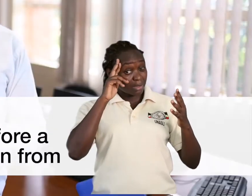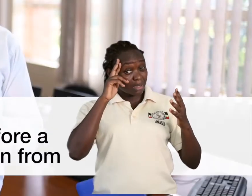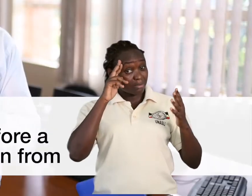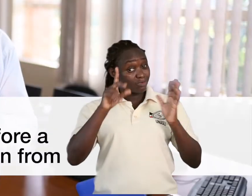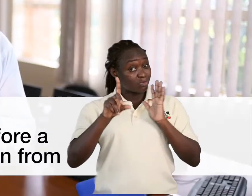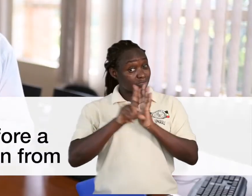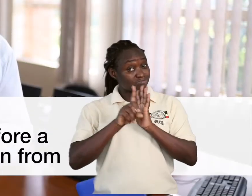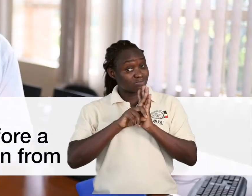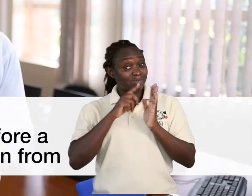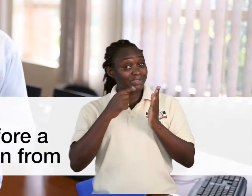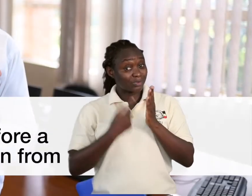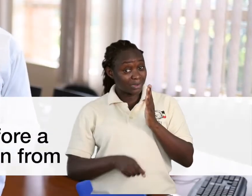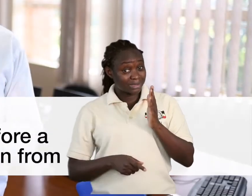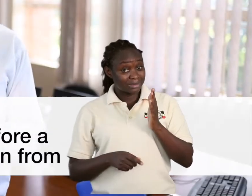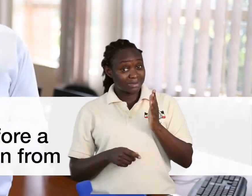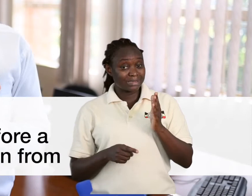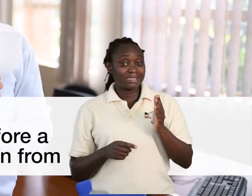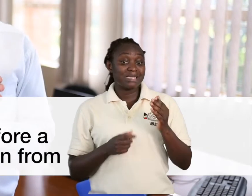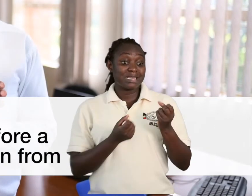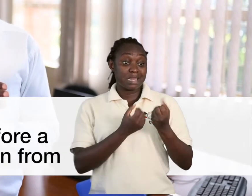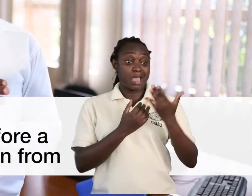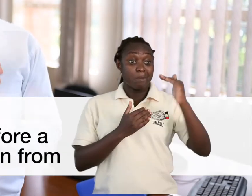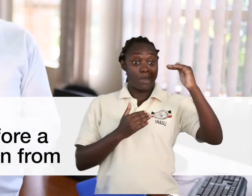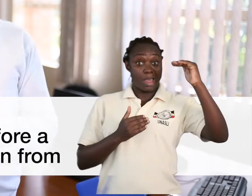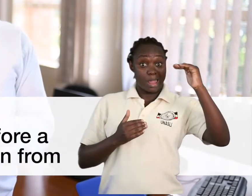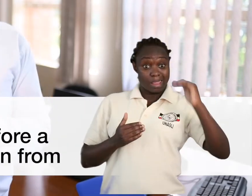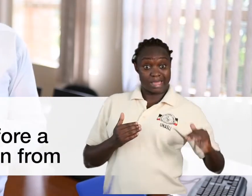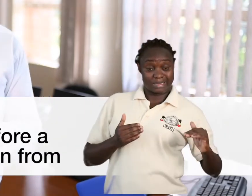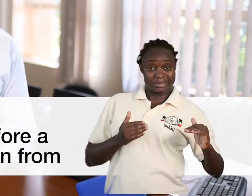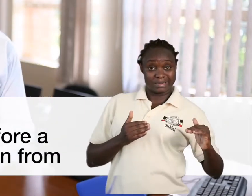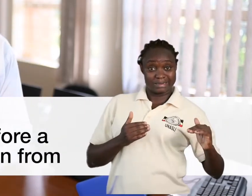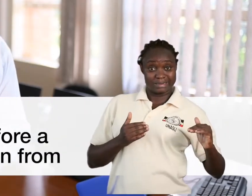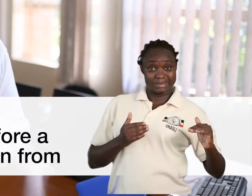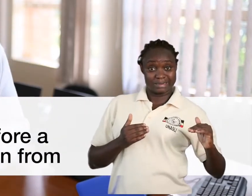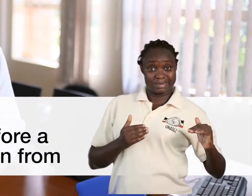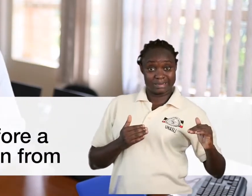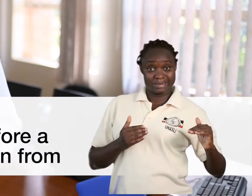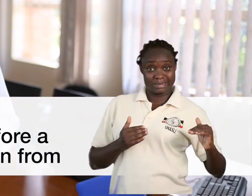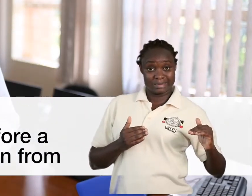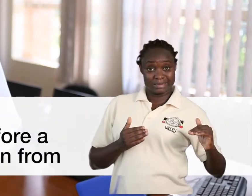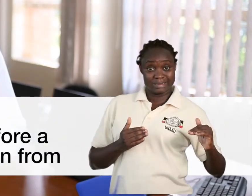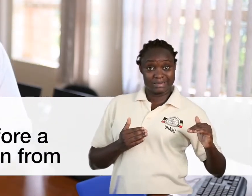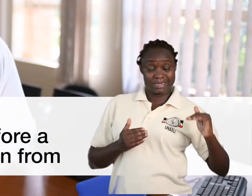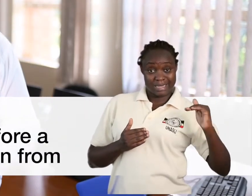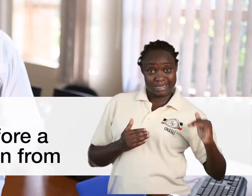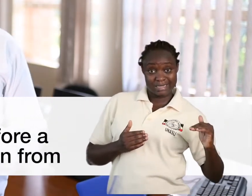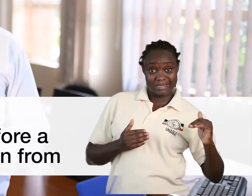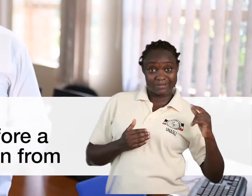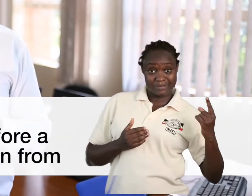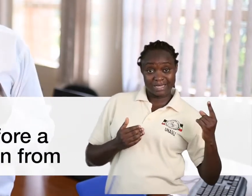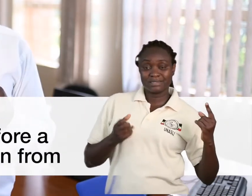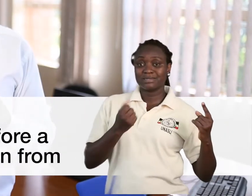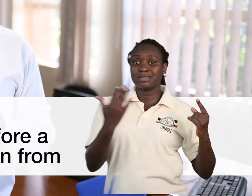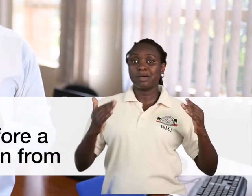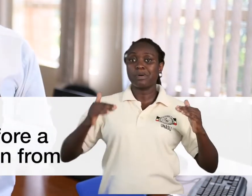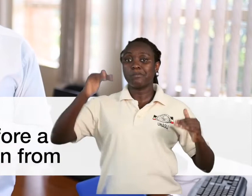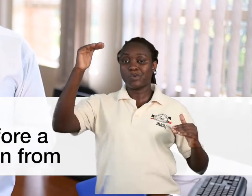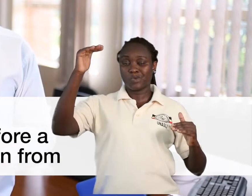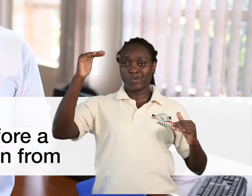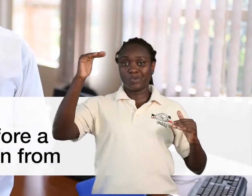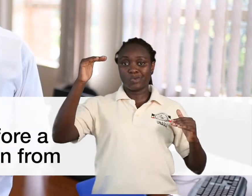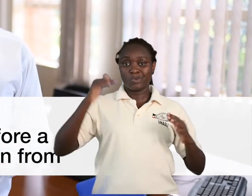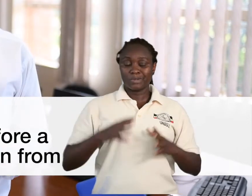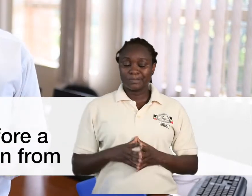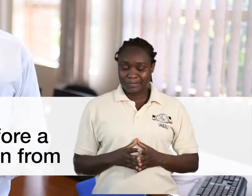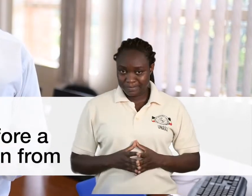that the smaller numeral will come before the bigger numeral. The smaller numeral